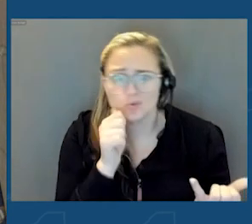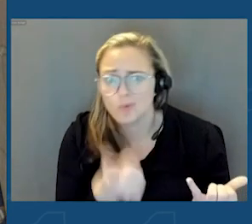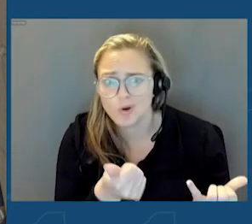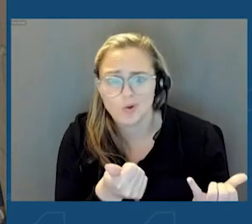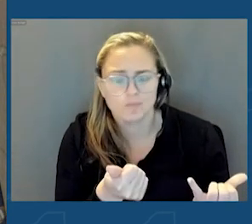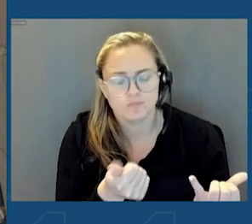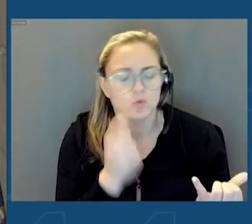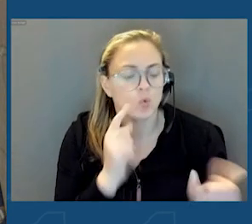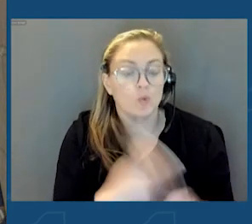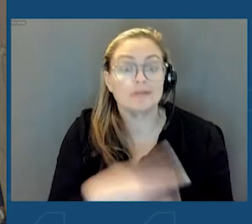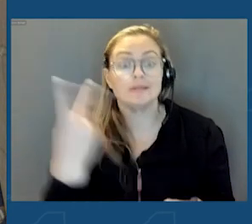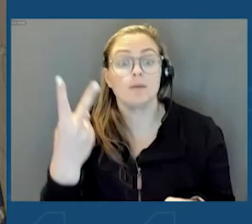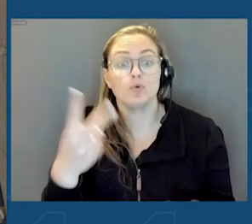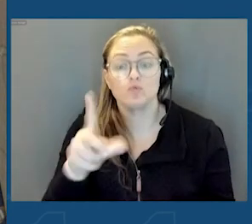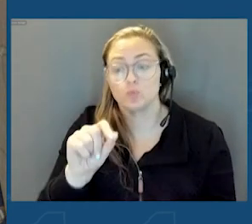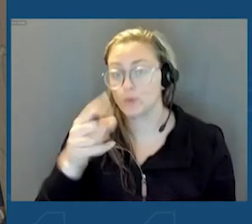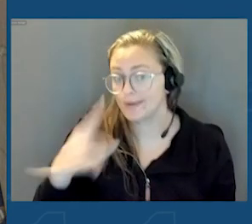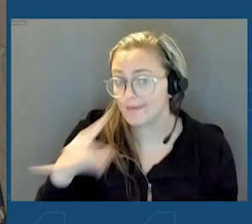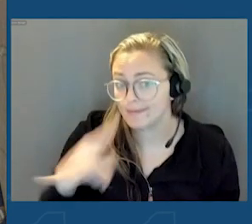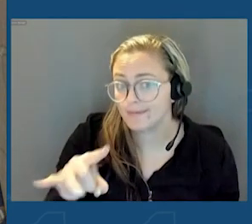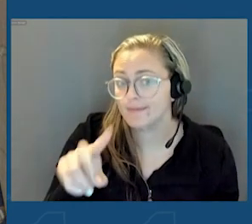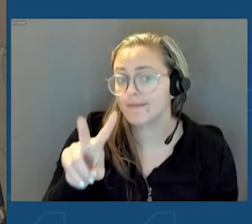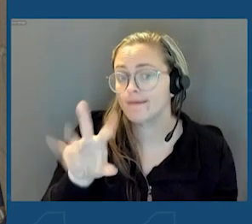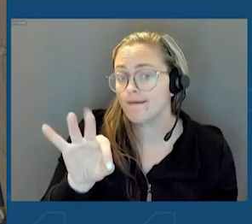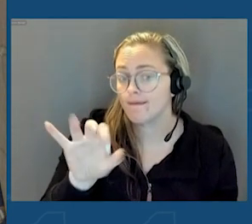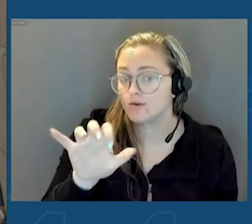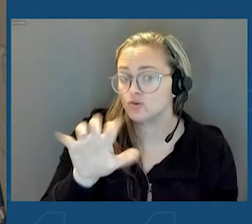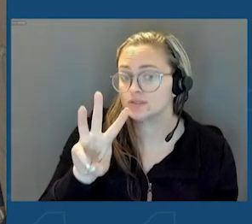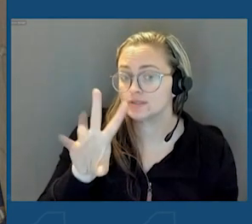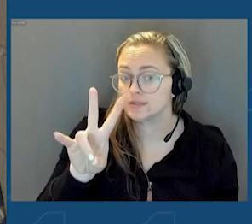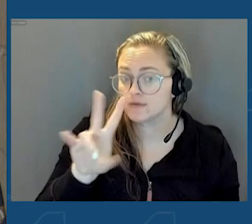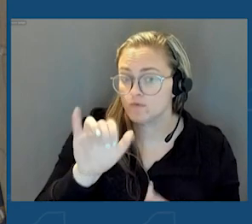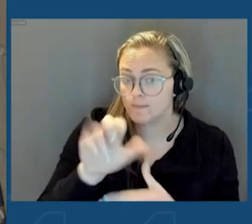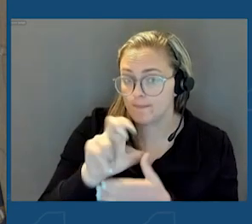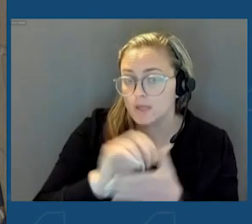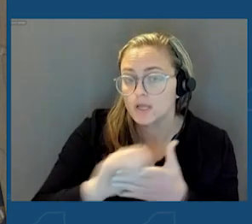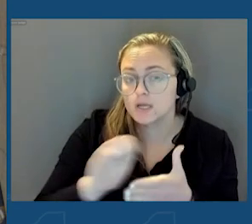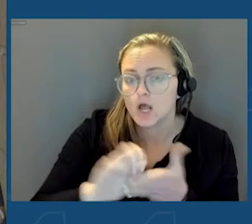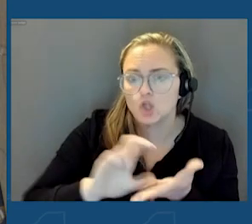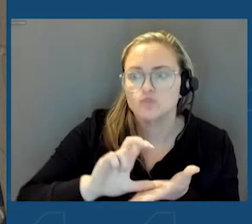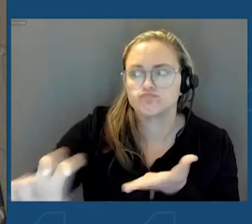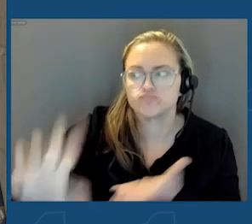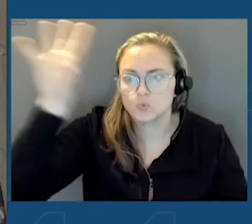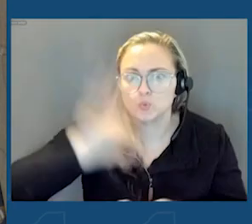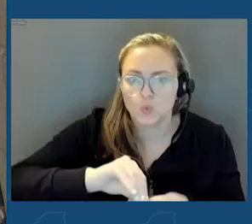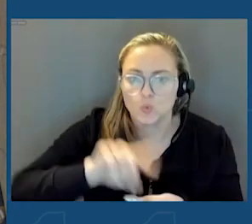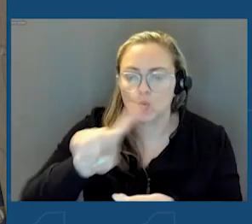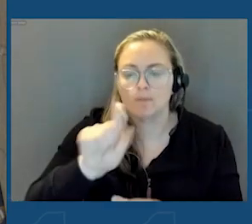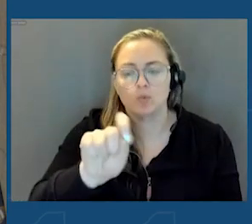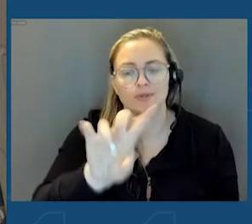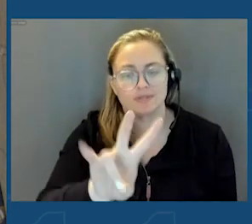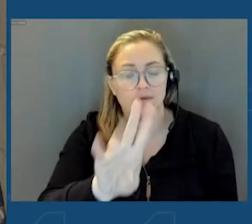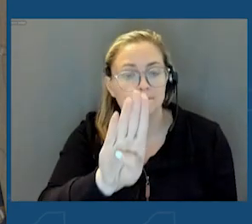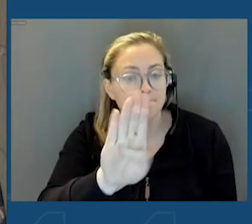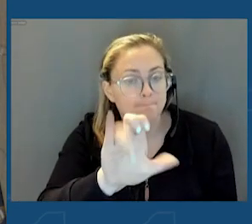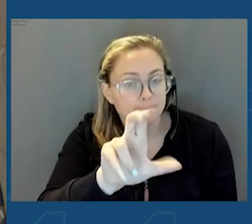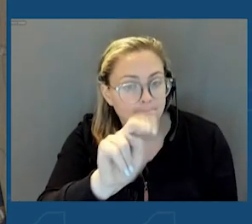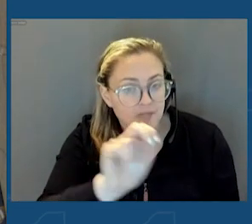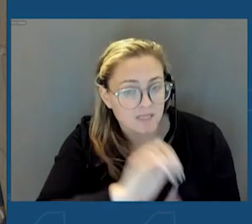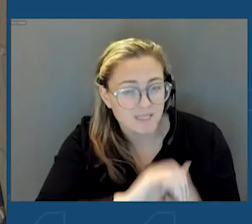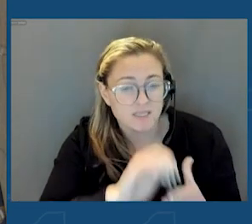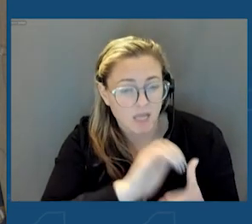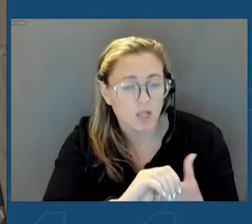We're committing $967 million to a total investment of $1.7 billion. These are not inexpensive, but